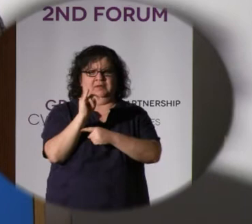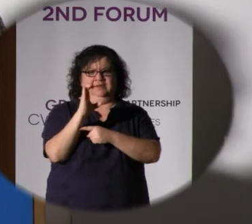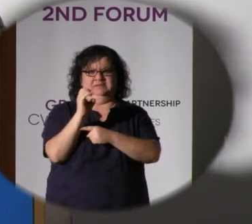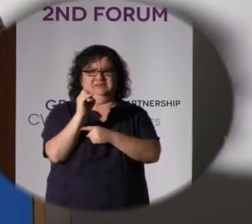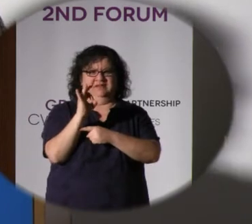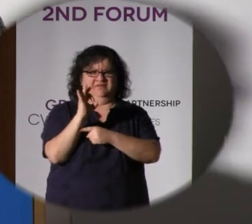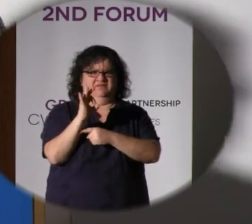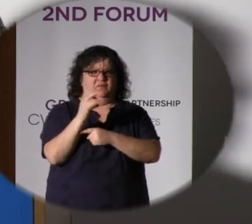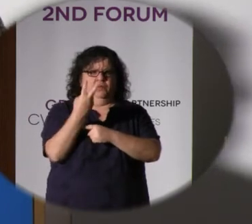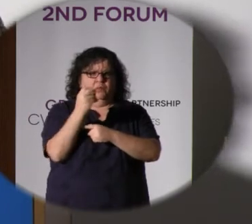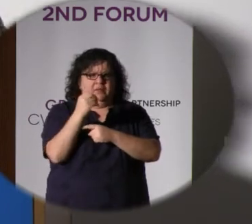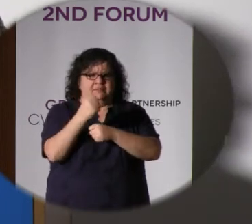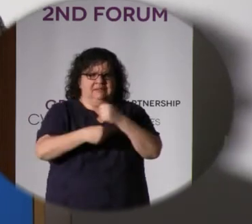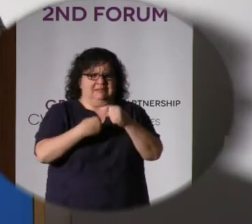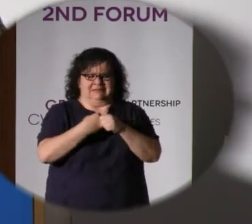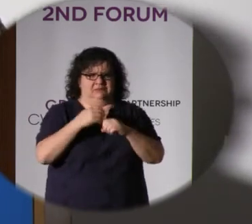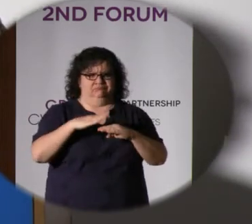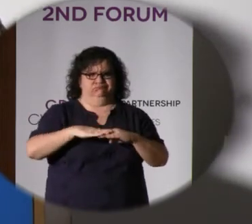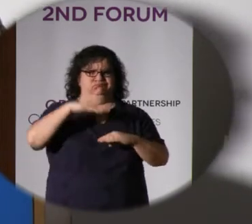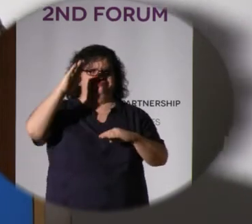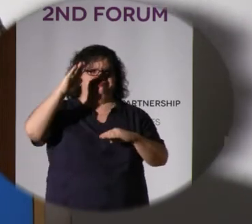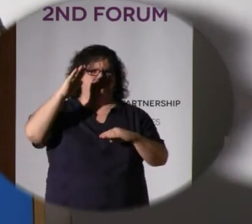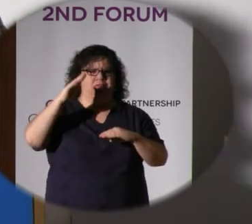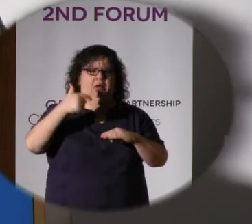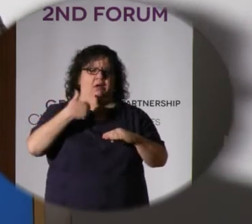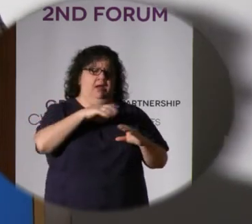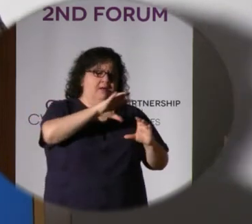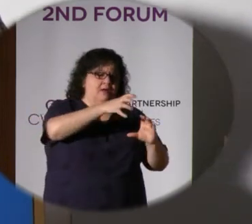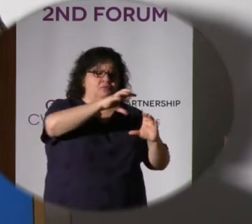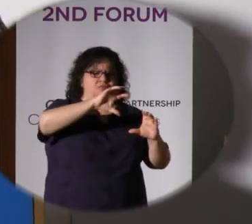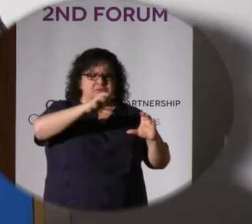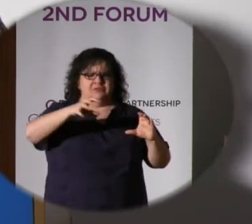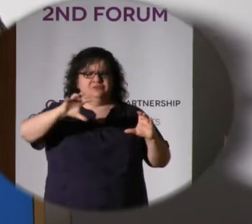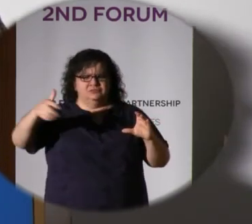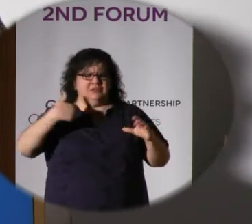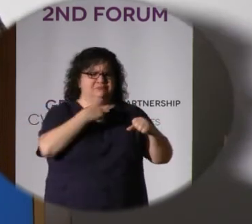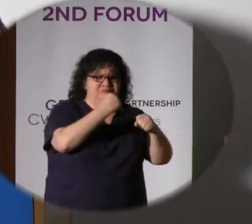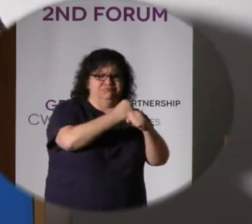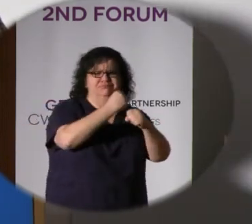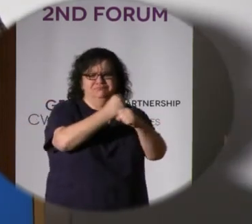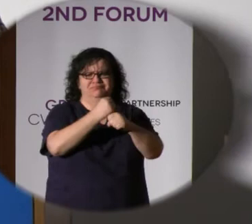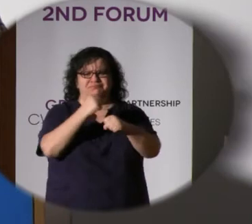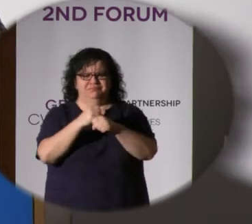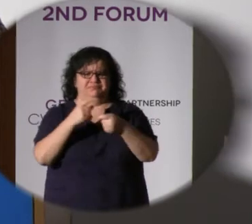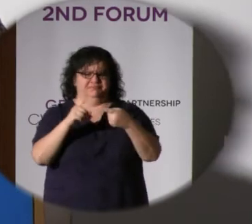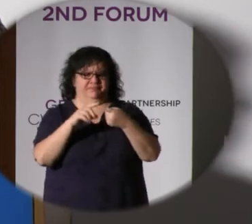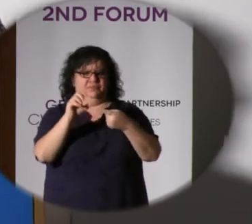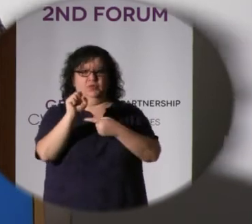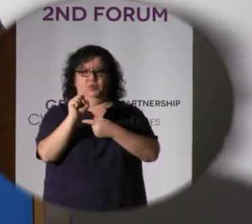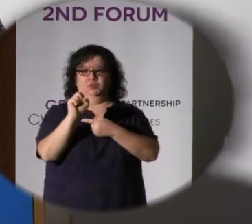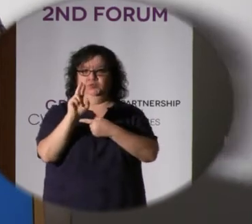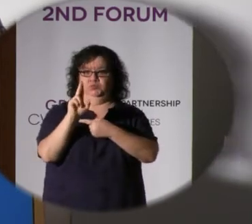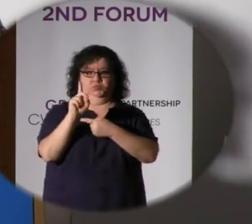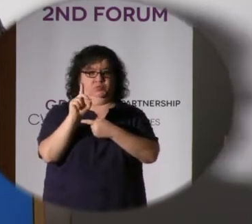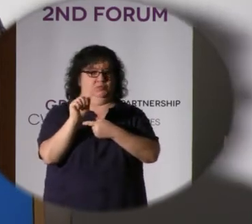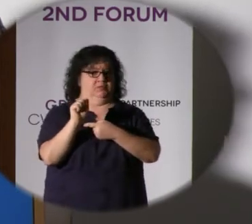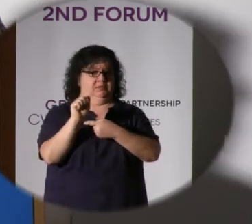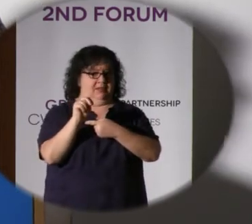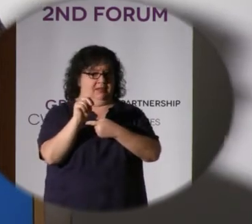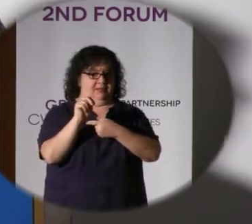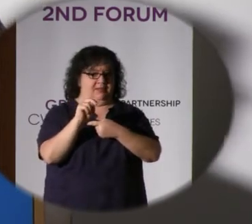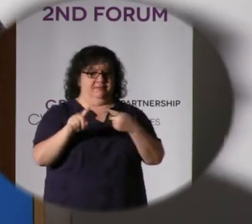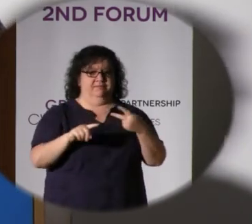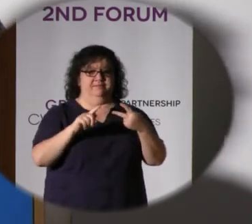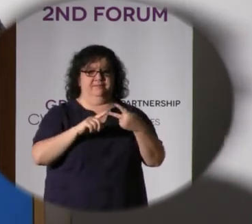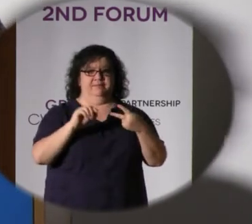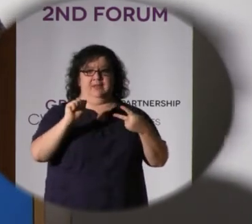country offices, including Sudan, Angola, Togo, and I spent the last 5 years here in headquarters